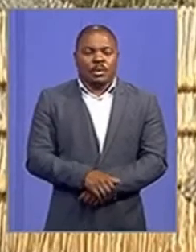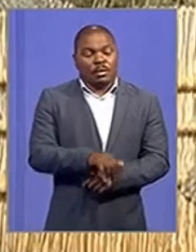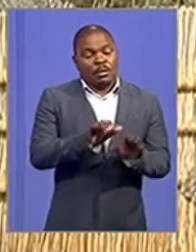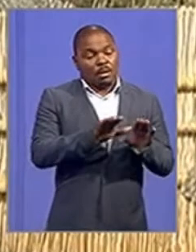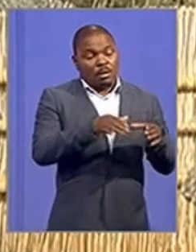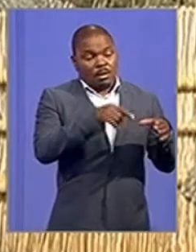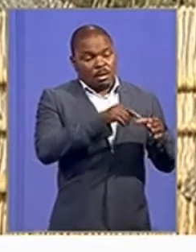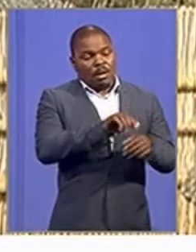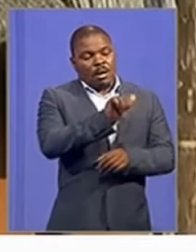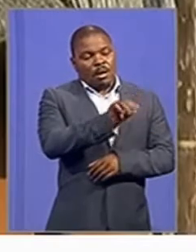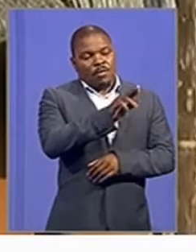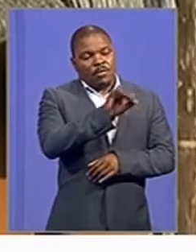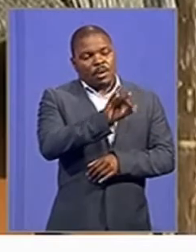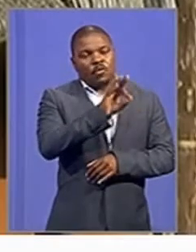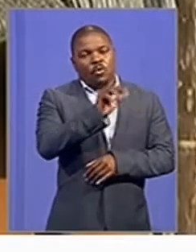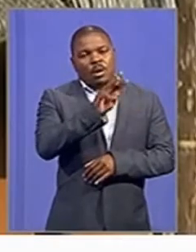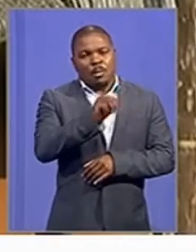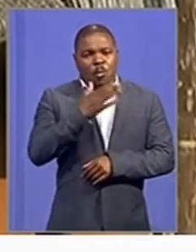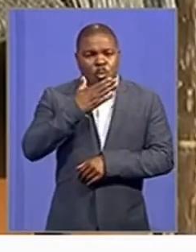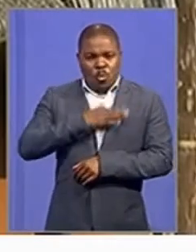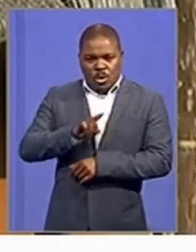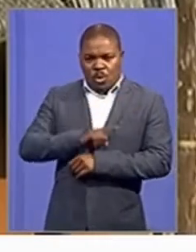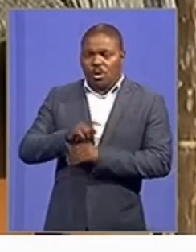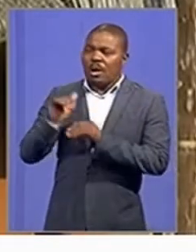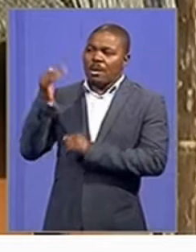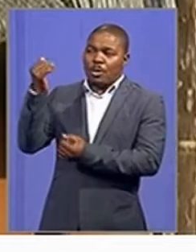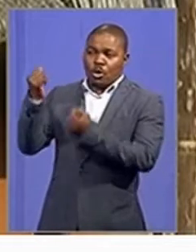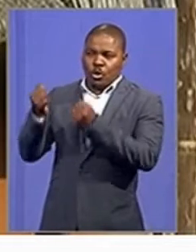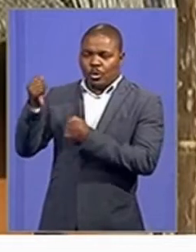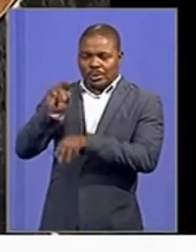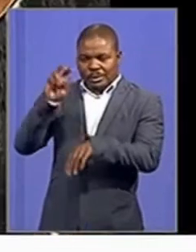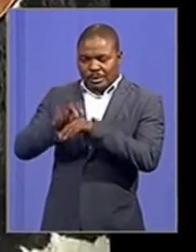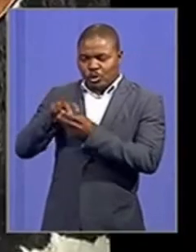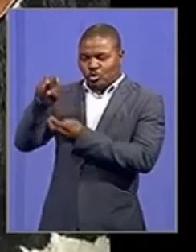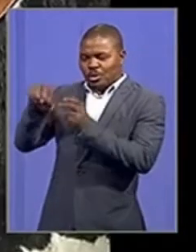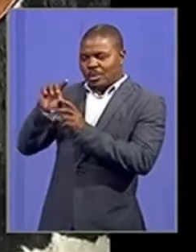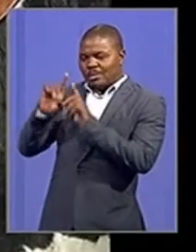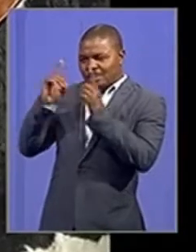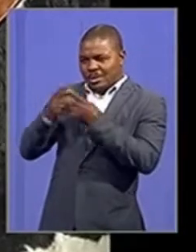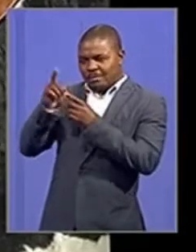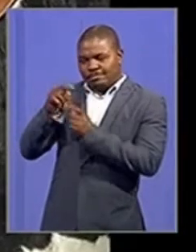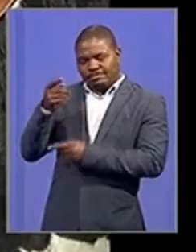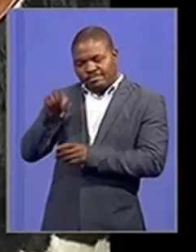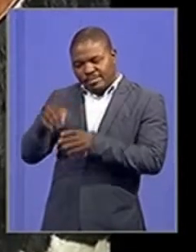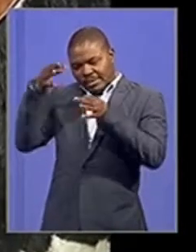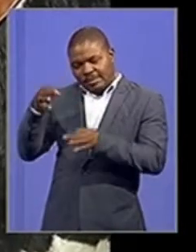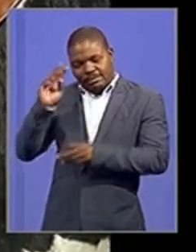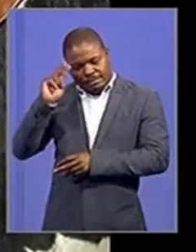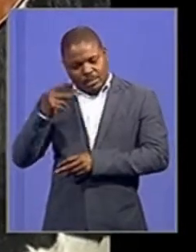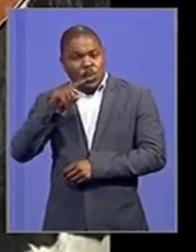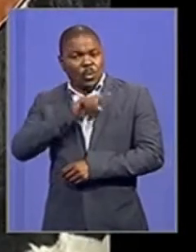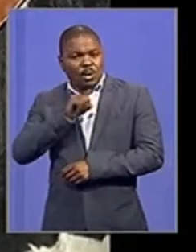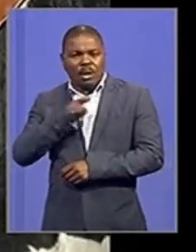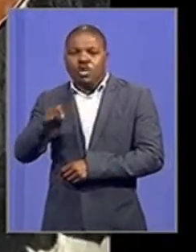AfriForum e batla hore lekgotla le leholo la maipiletso le lekole botjha qeto ya lefapha la bohahlaudi ya hore le nehelane ka tjhelete ya kimollo le